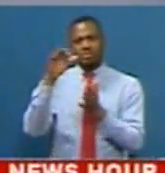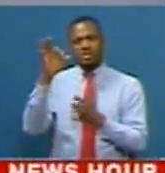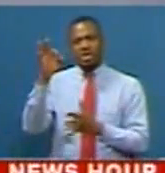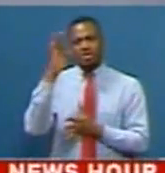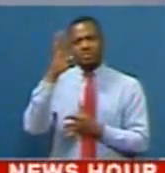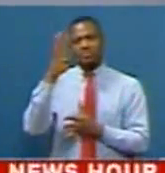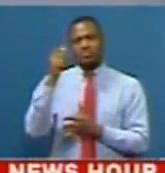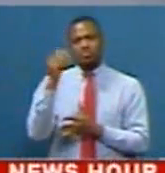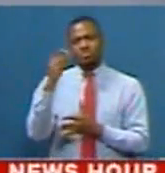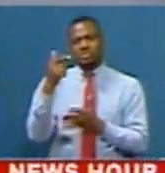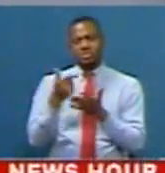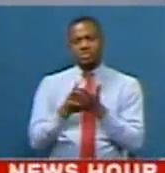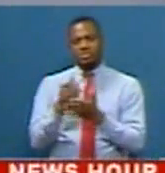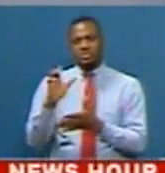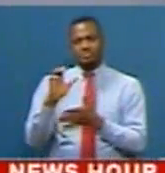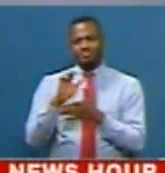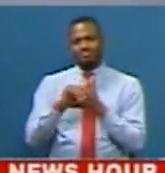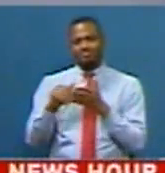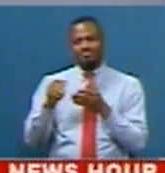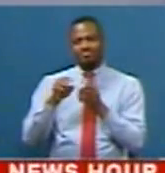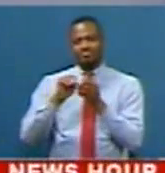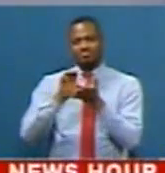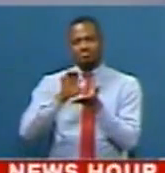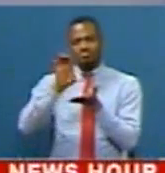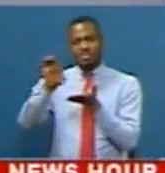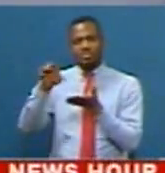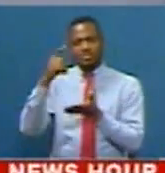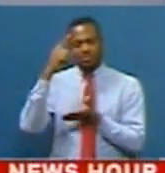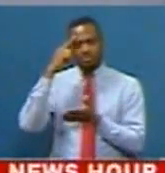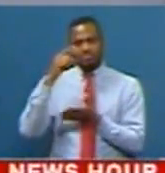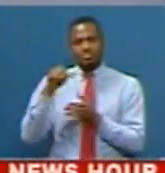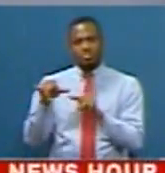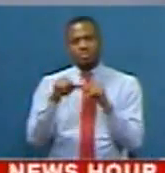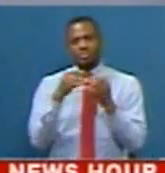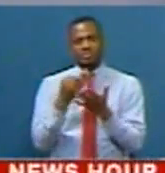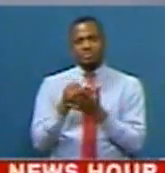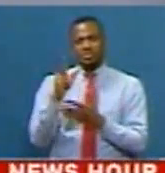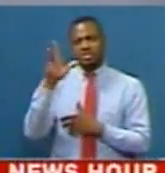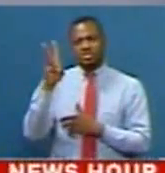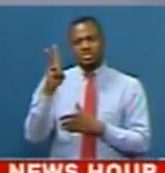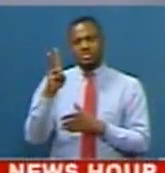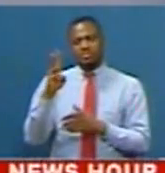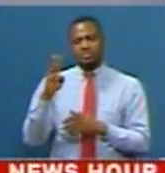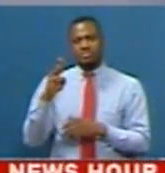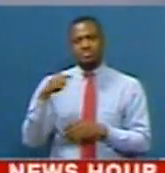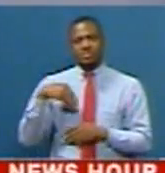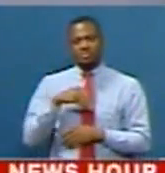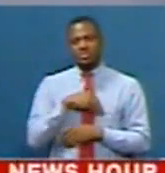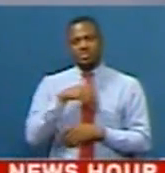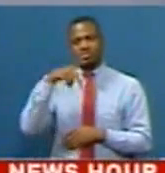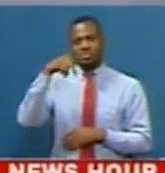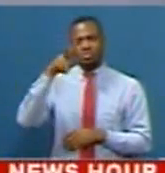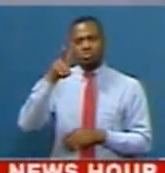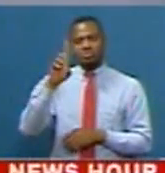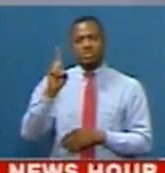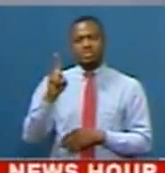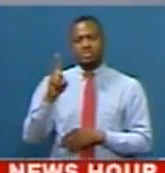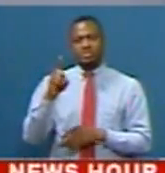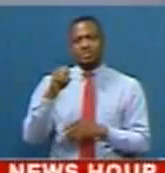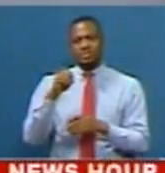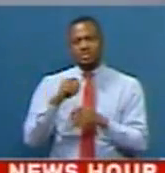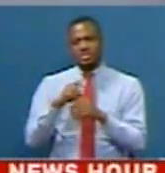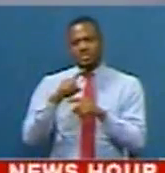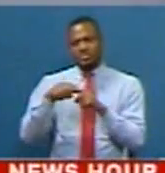49,914 Ghana cedis has therefore been disbursed to support 36 members of the PWDs in the